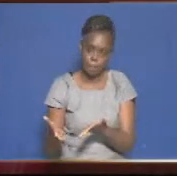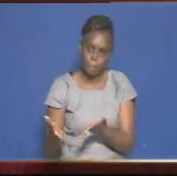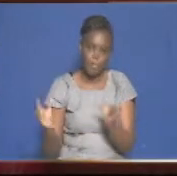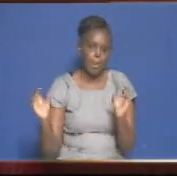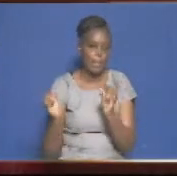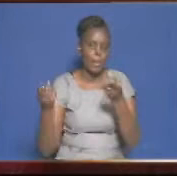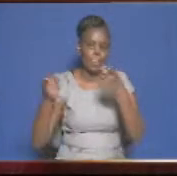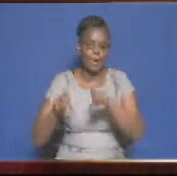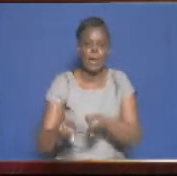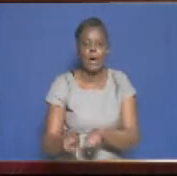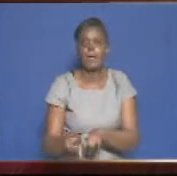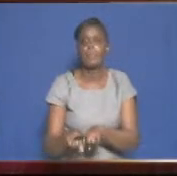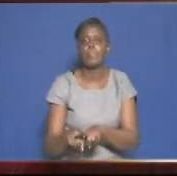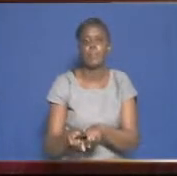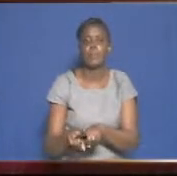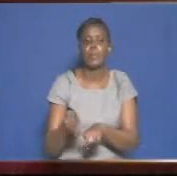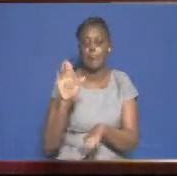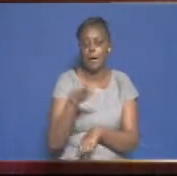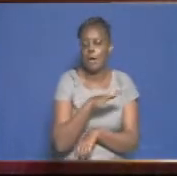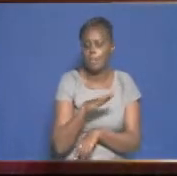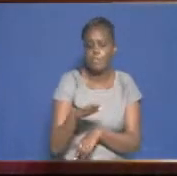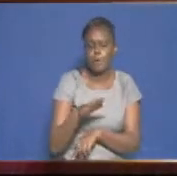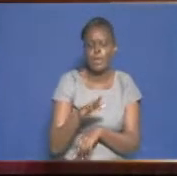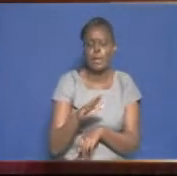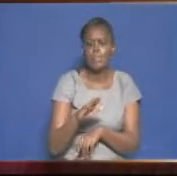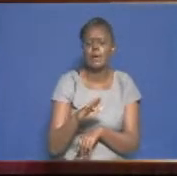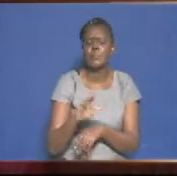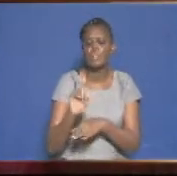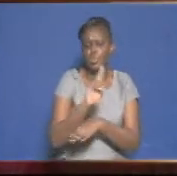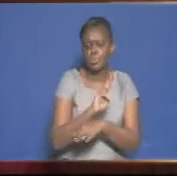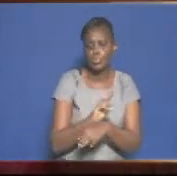nothing happening, and this parliament is spending